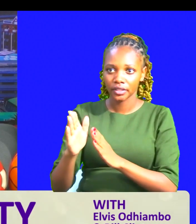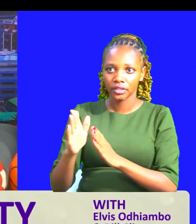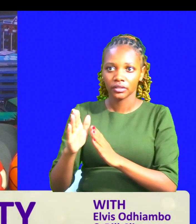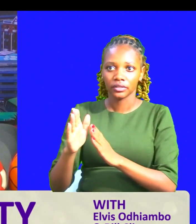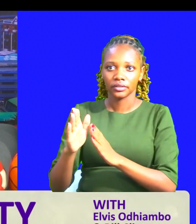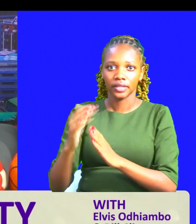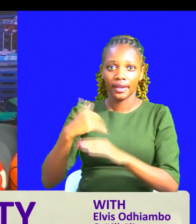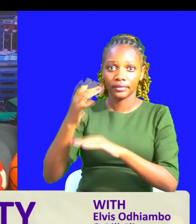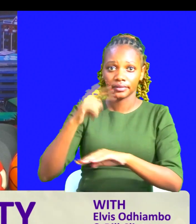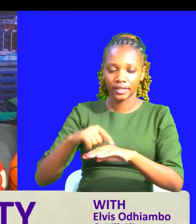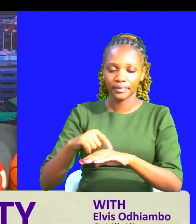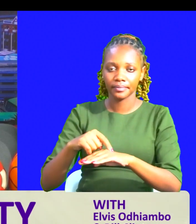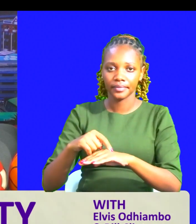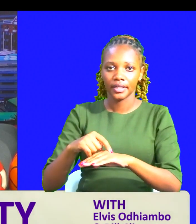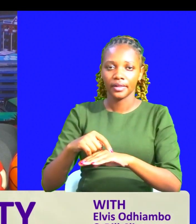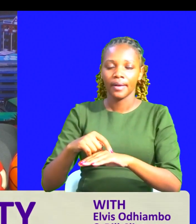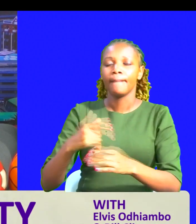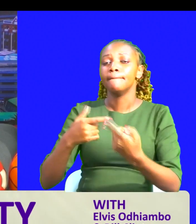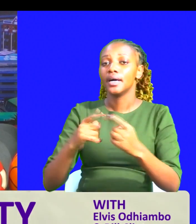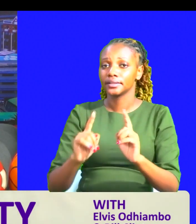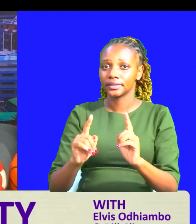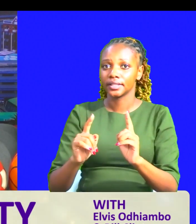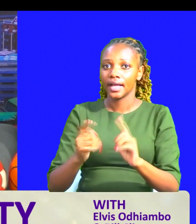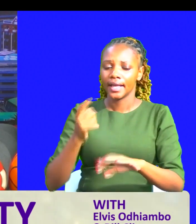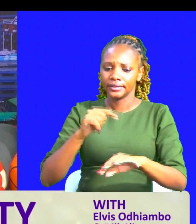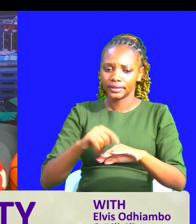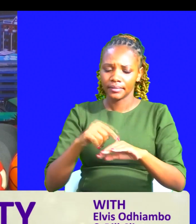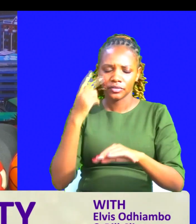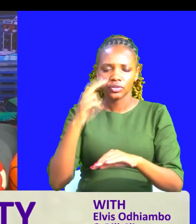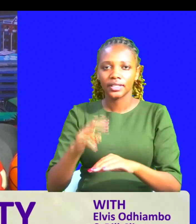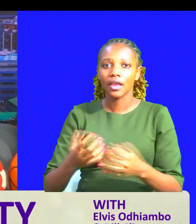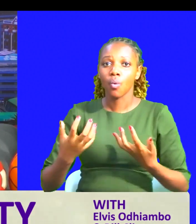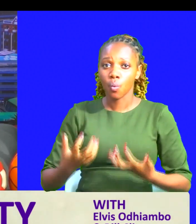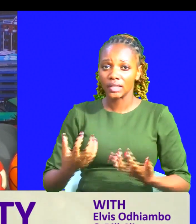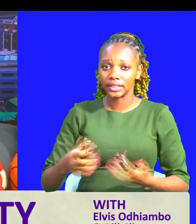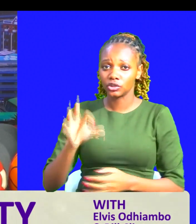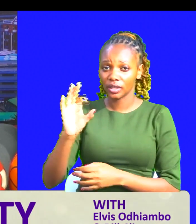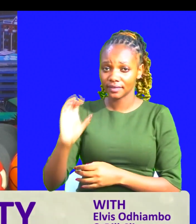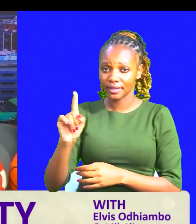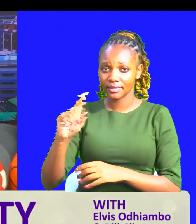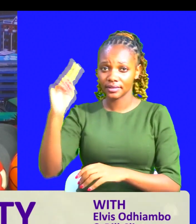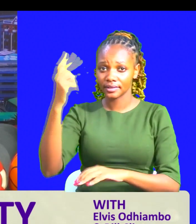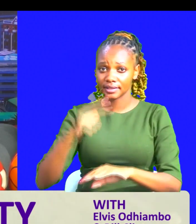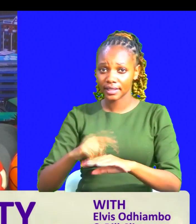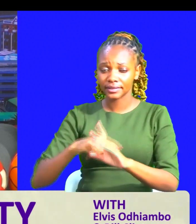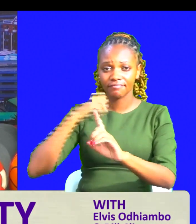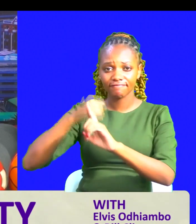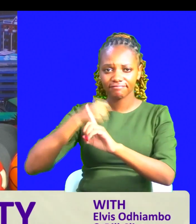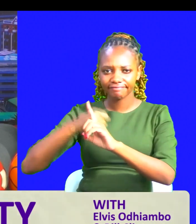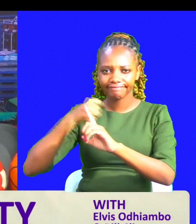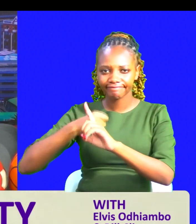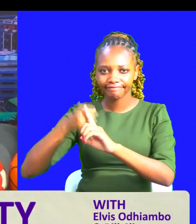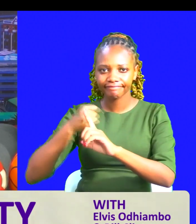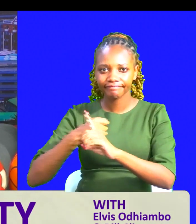when where they will finish rather. But then again, when you look at Wazito FC, this is the second time fighting off relegation